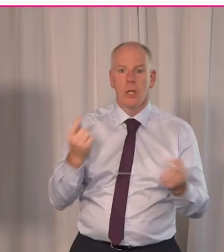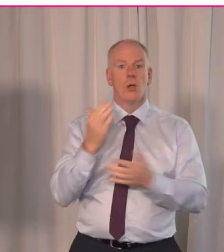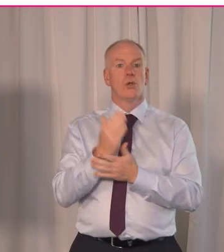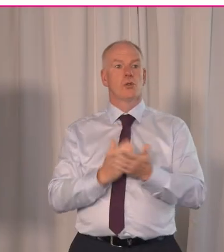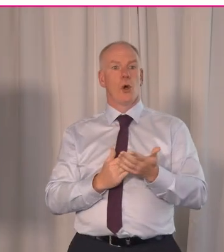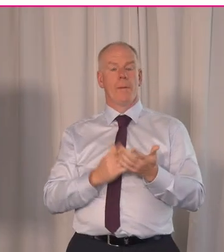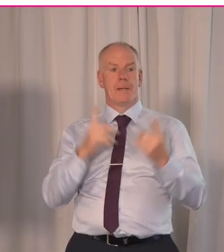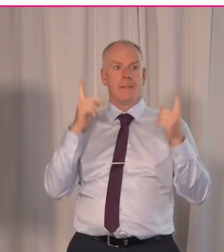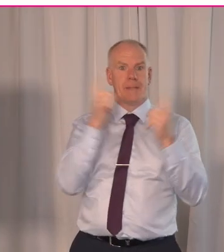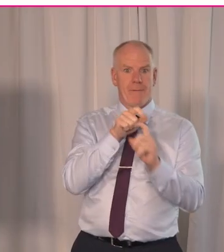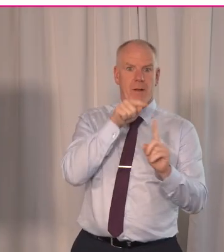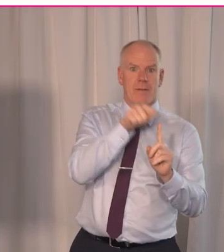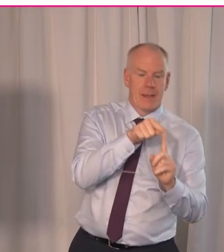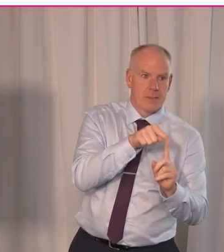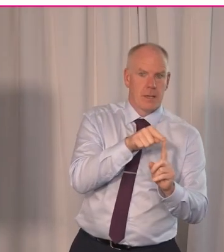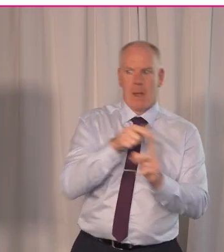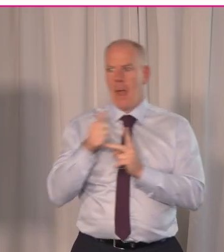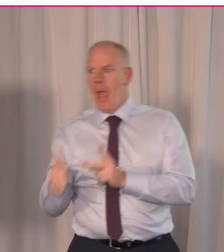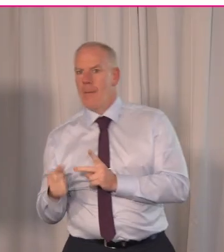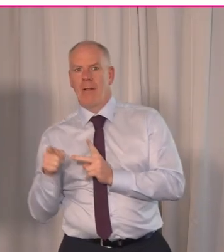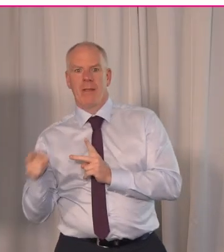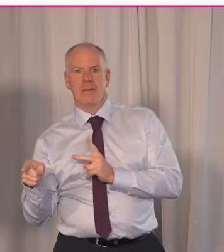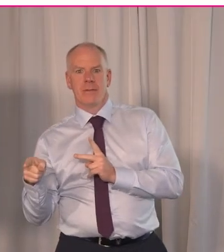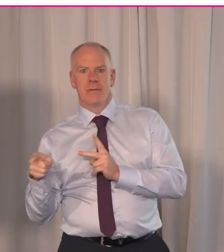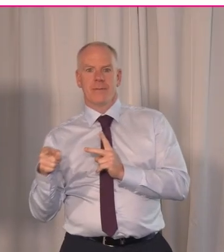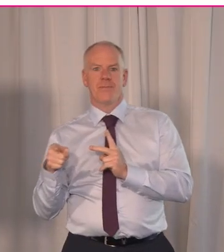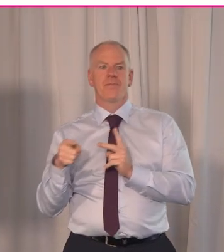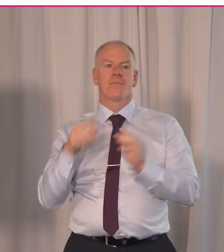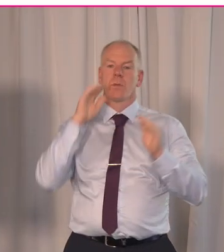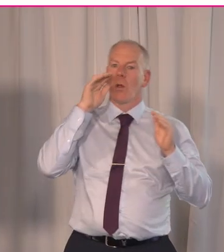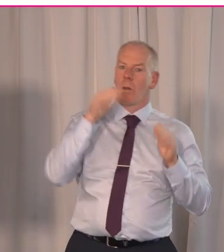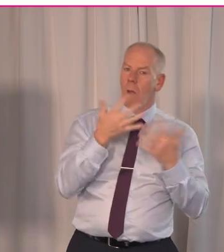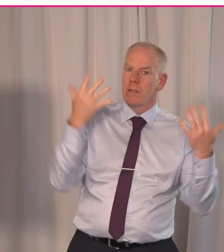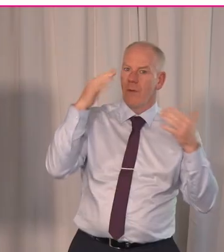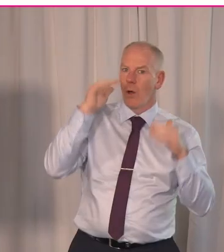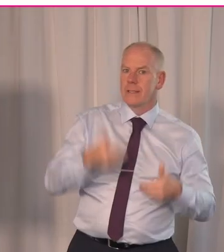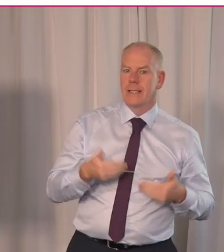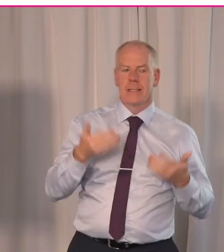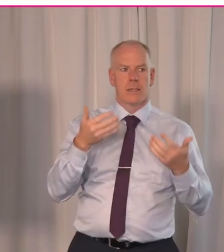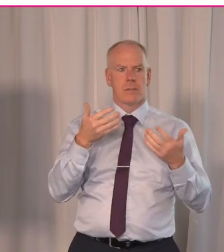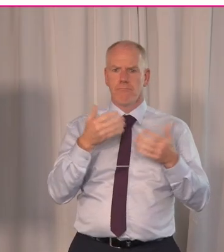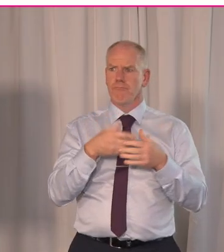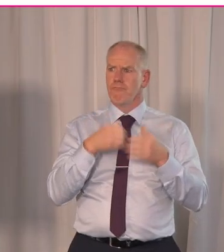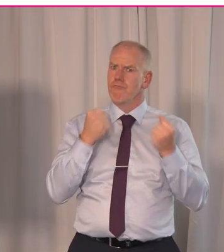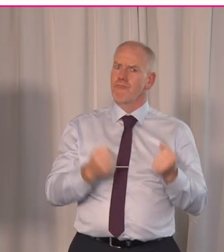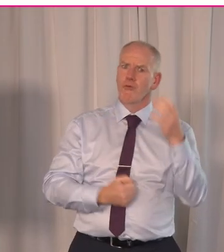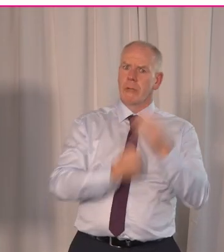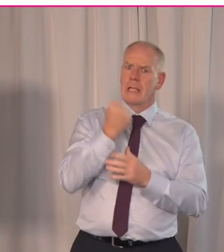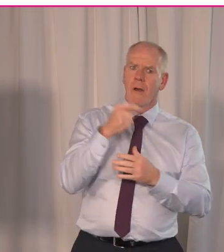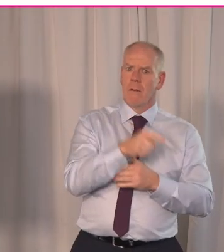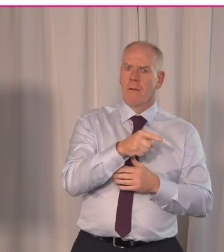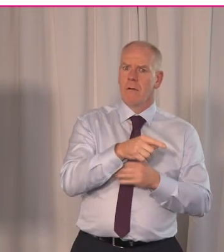one area and abilities in others. Many autistic people are highly successful, they